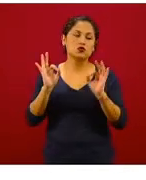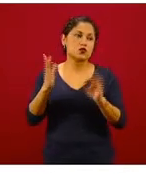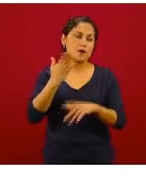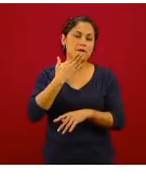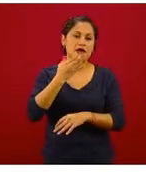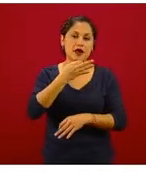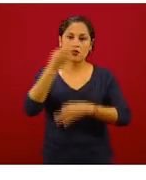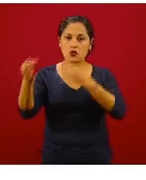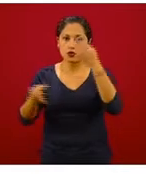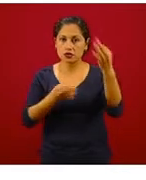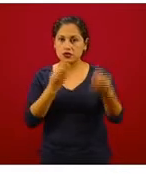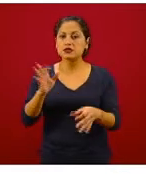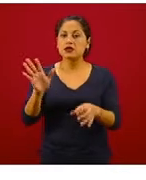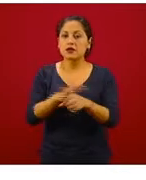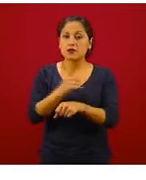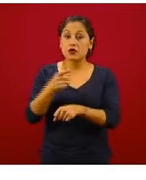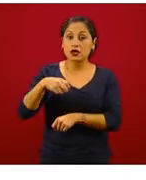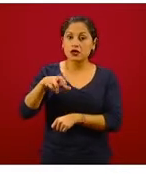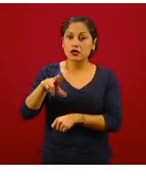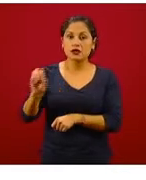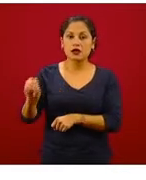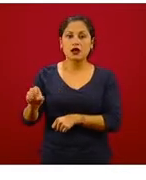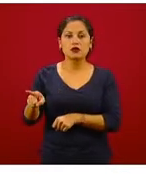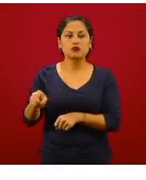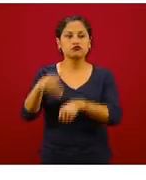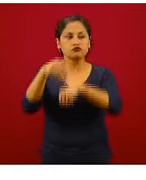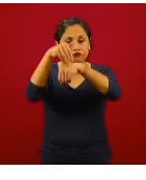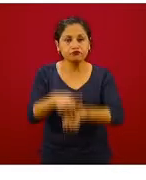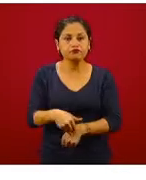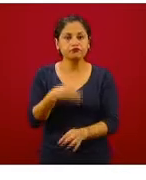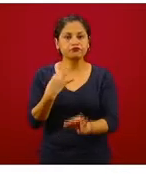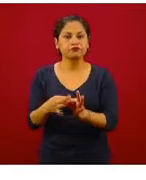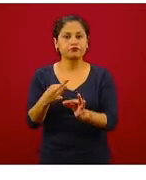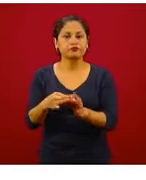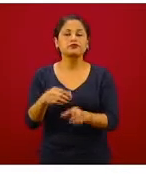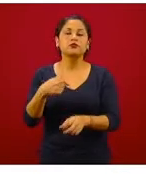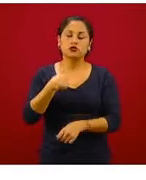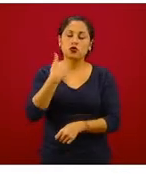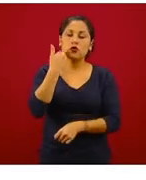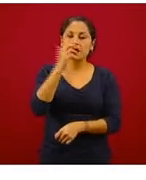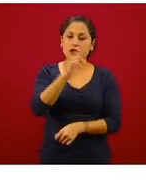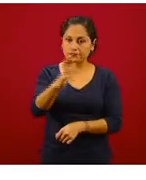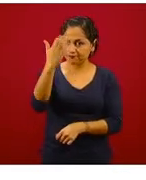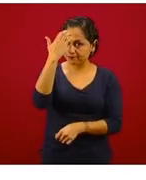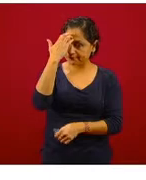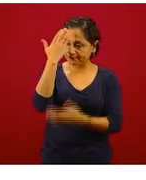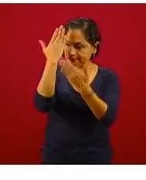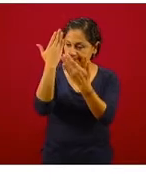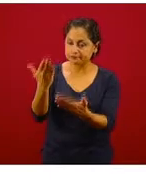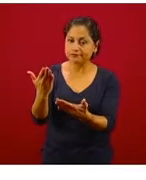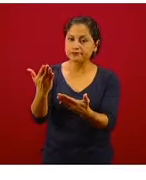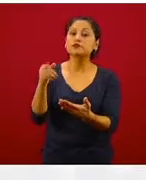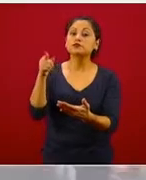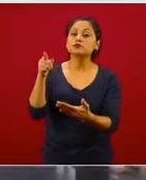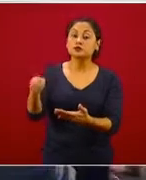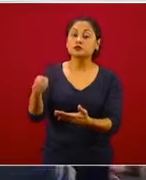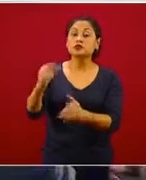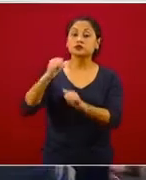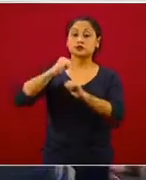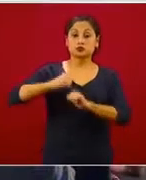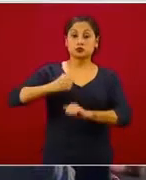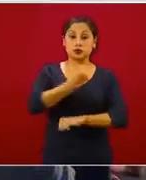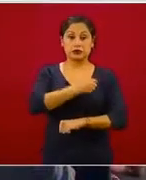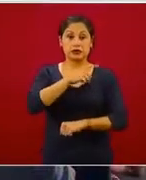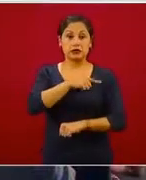fourth place, and now it's over in yellow. They've had really great control over there in Quintana Roo. And I want to say